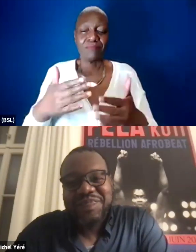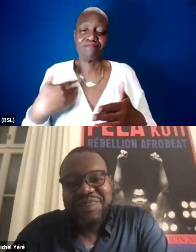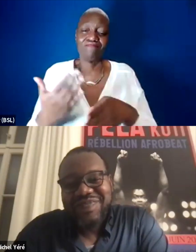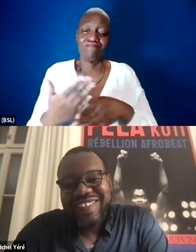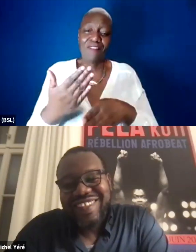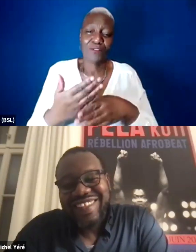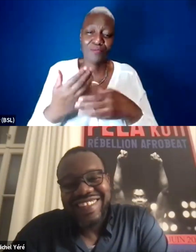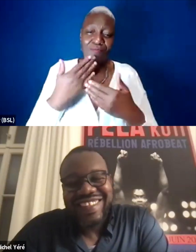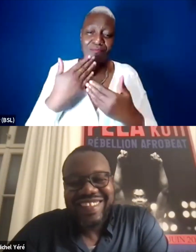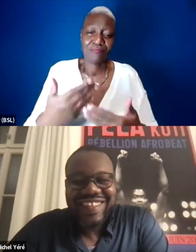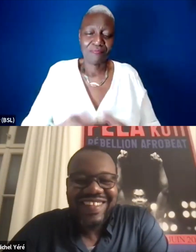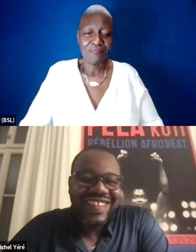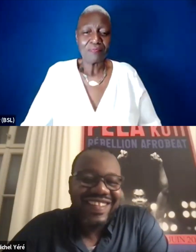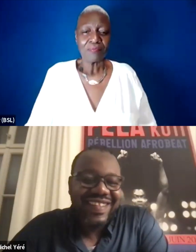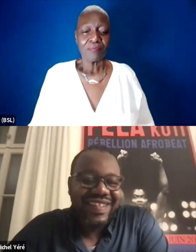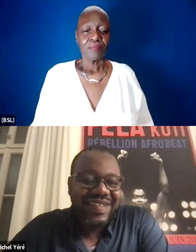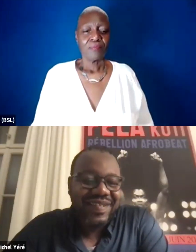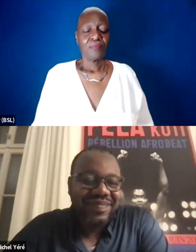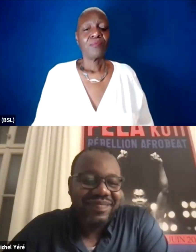Okay. Thank you.